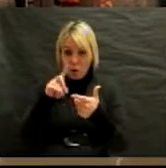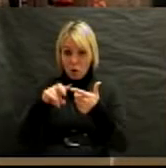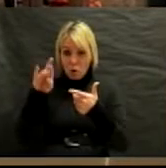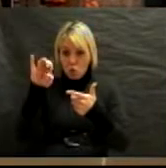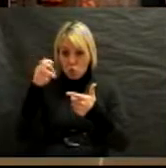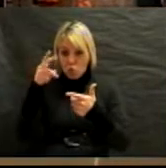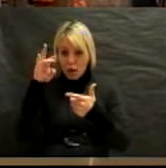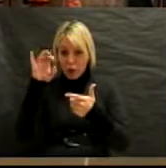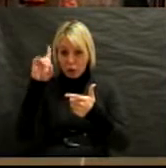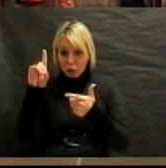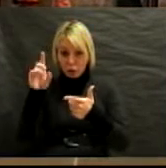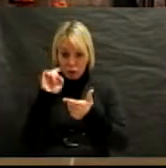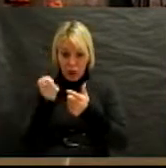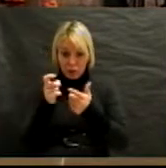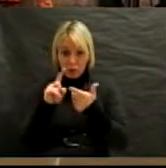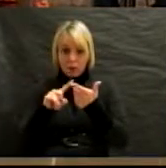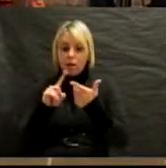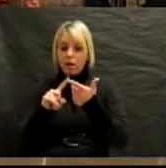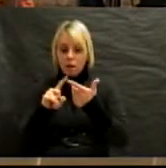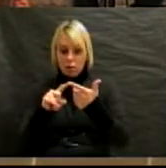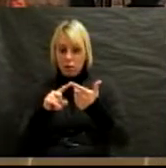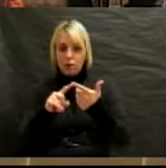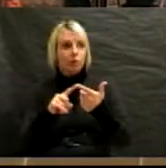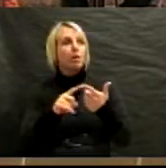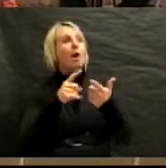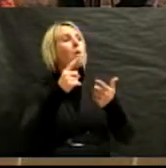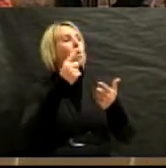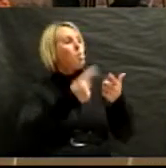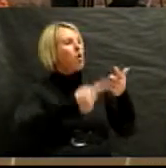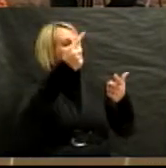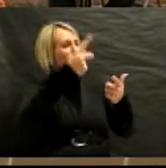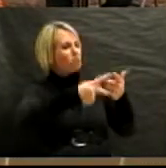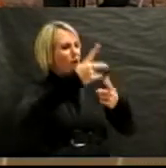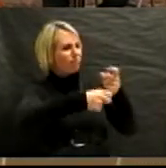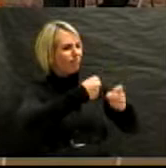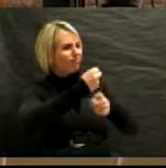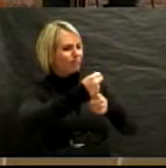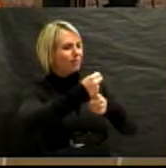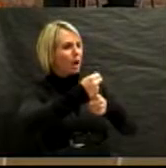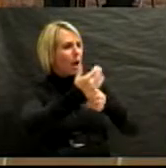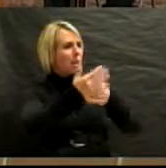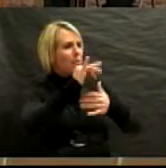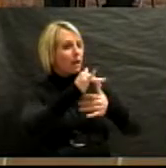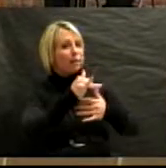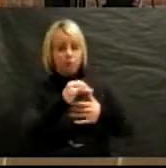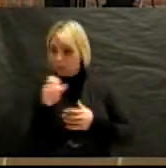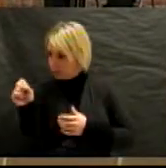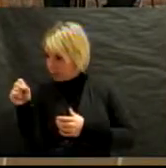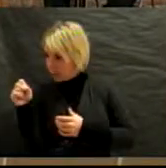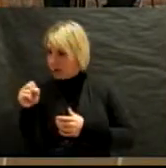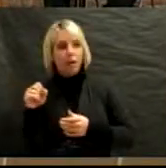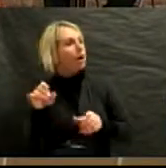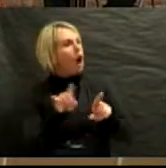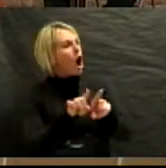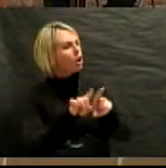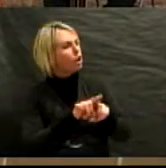twice a year, if that. Right, yeah. If that, I know once a year, so. Anybody else That's the with a desire commitment. to serve there?